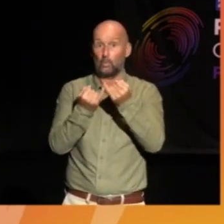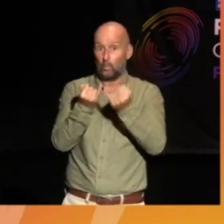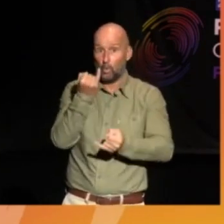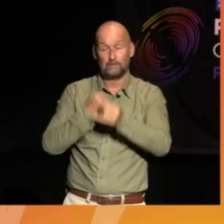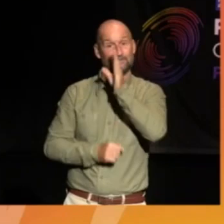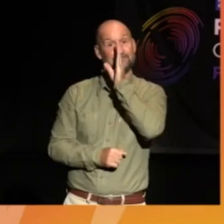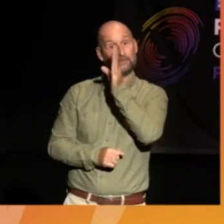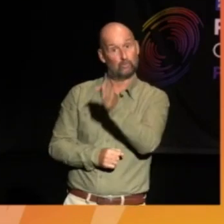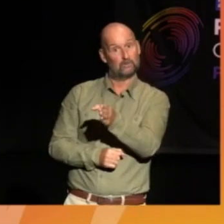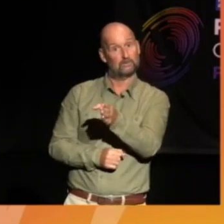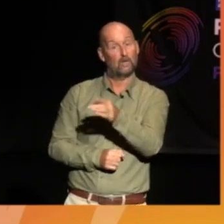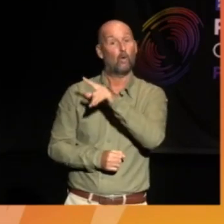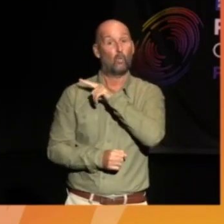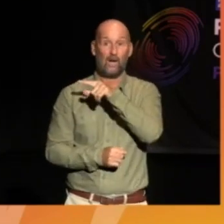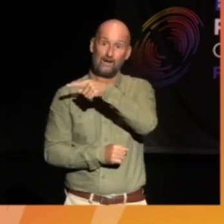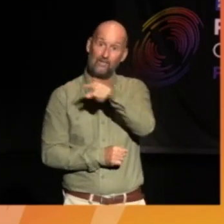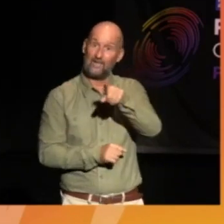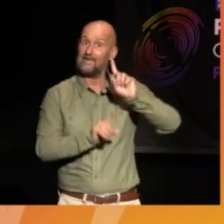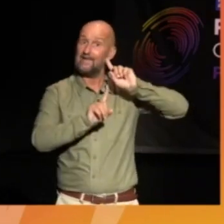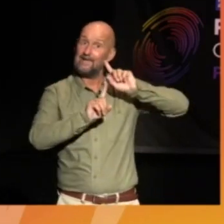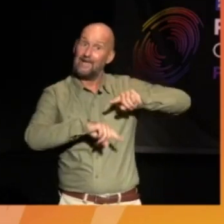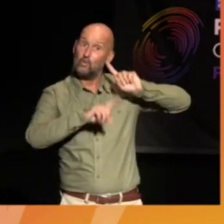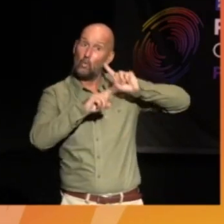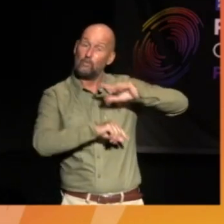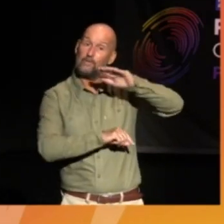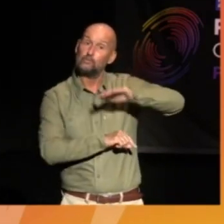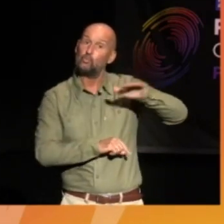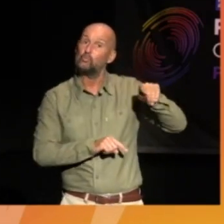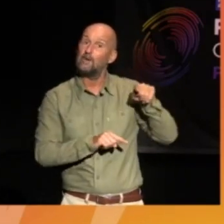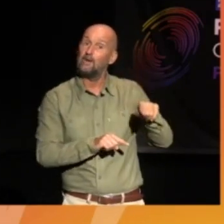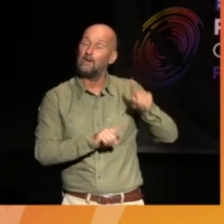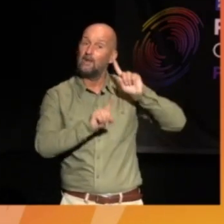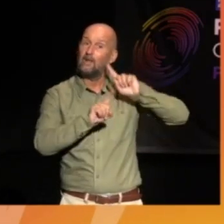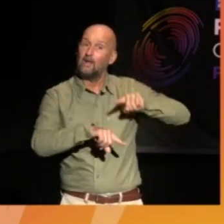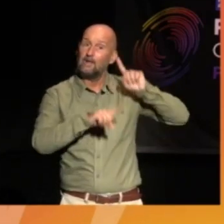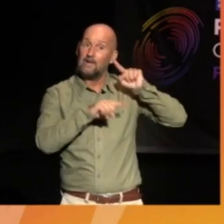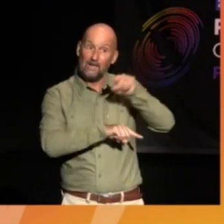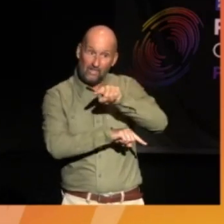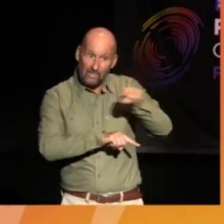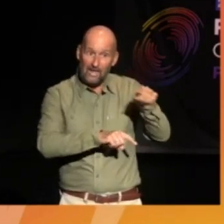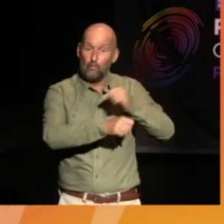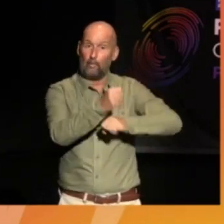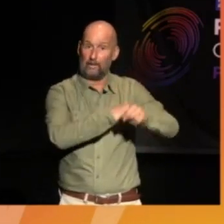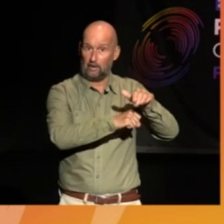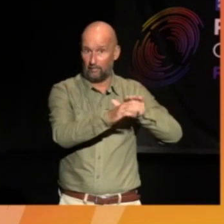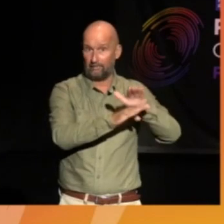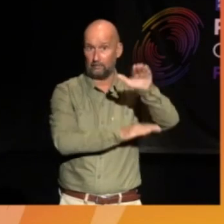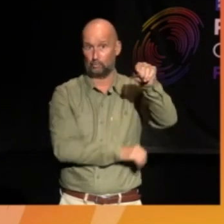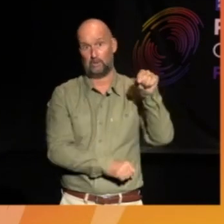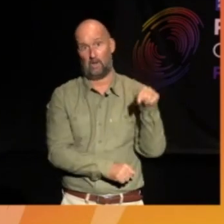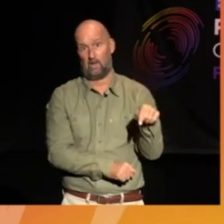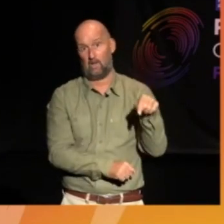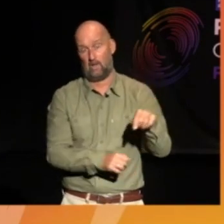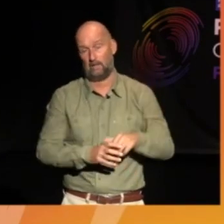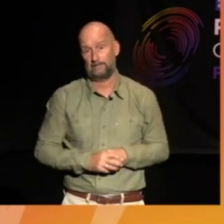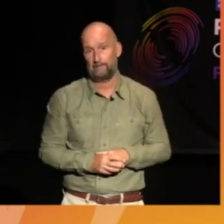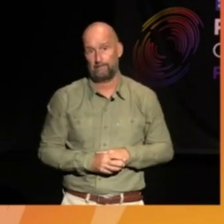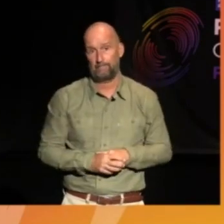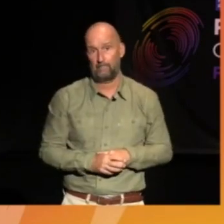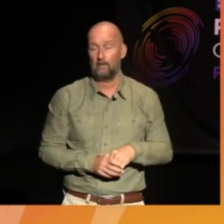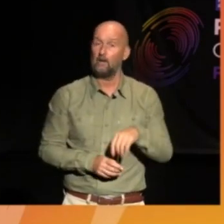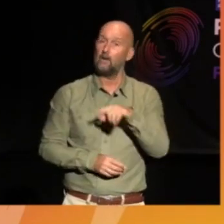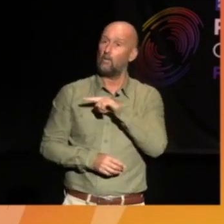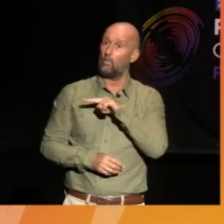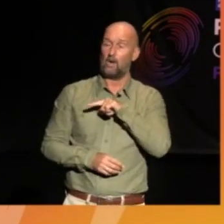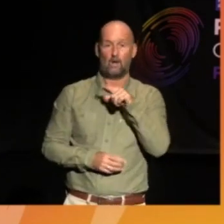are ignoring our children, we are ignoring our present, we are ignoring our future also. And when we talk of such children, such large number